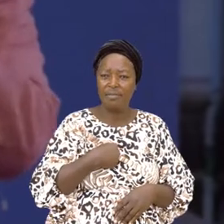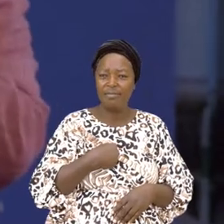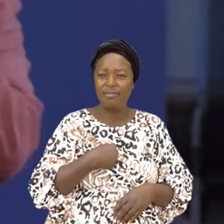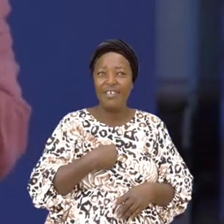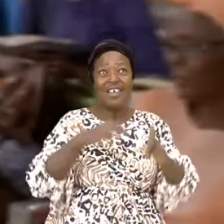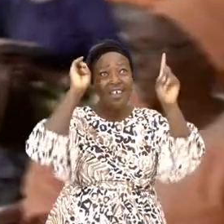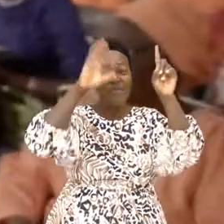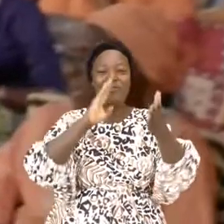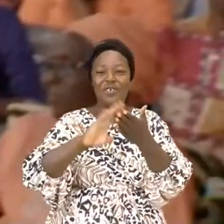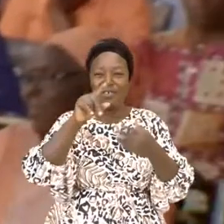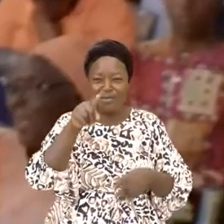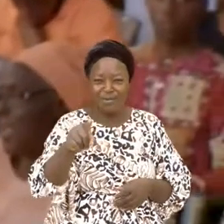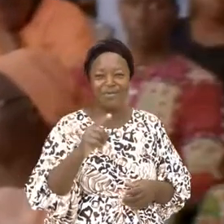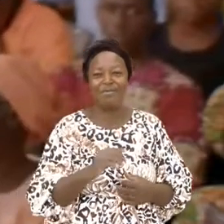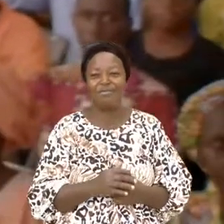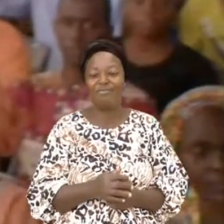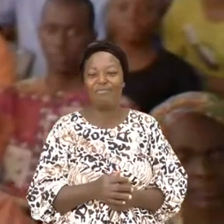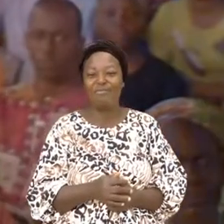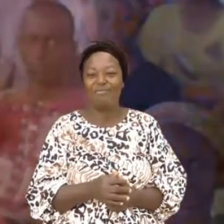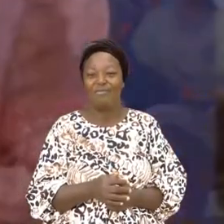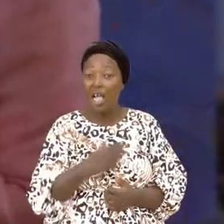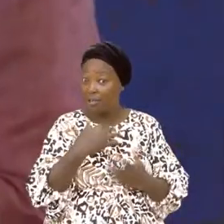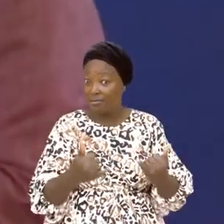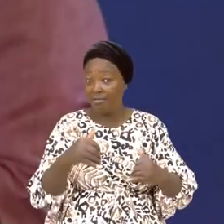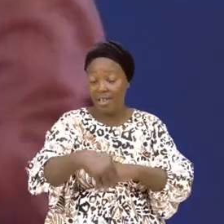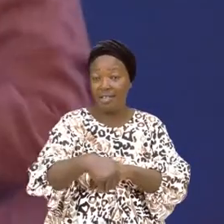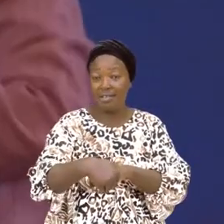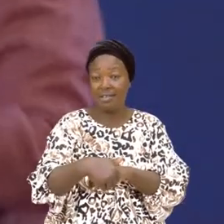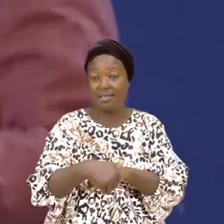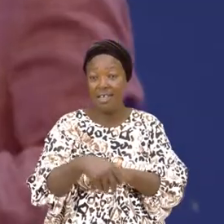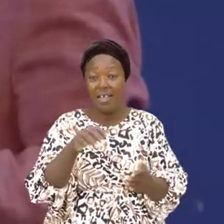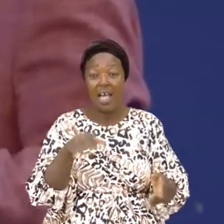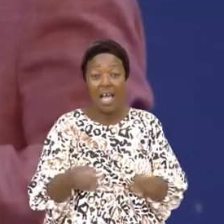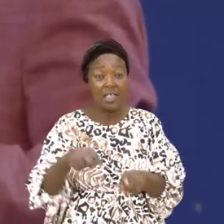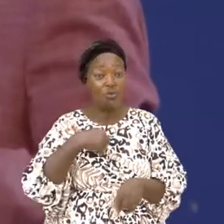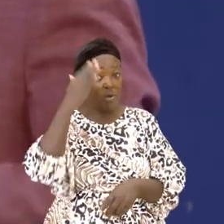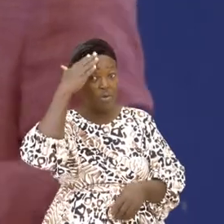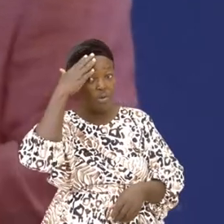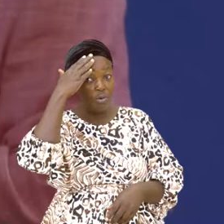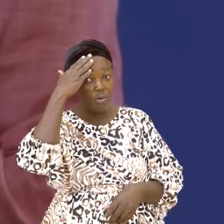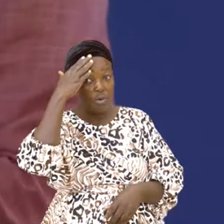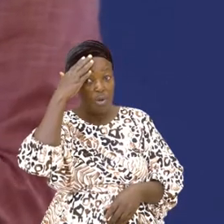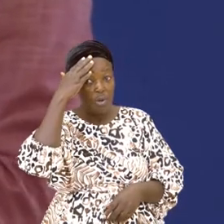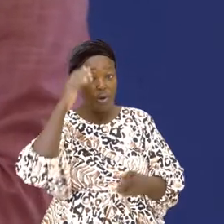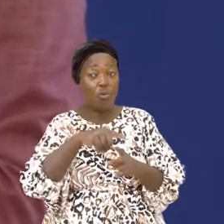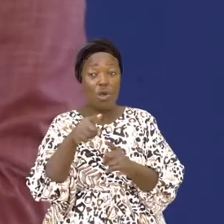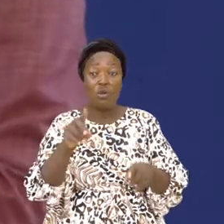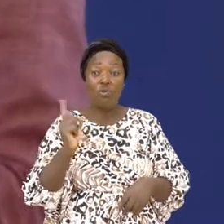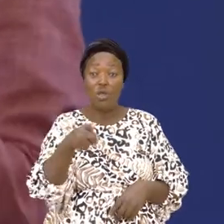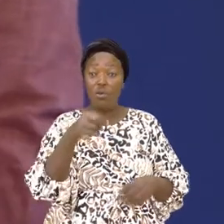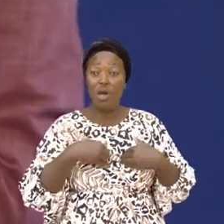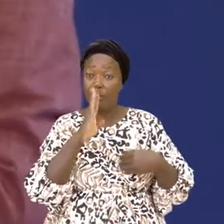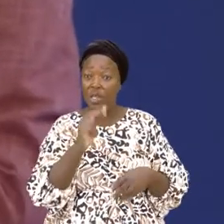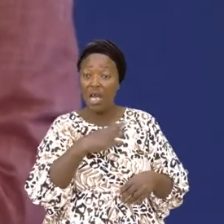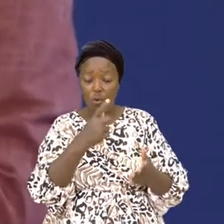will forgive you. And tonight, as you realize where you have been, what